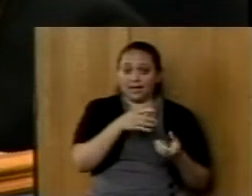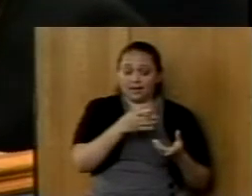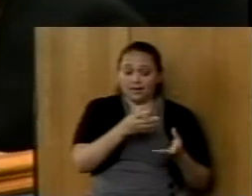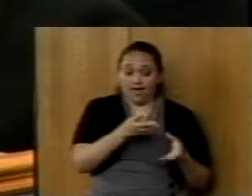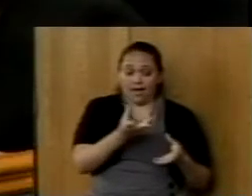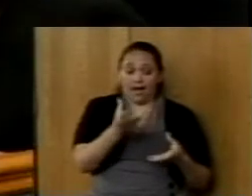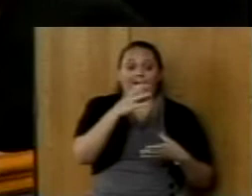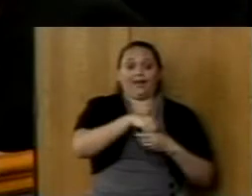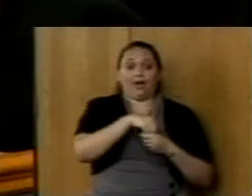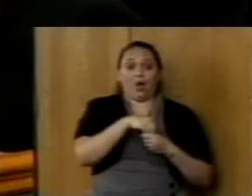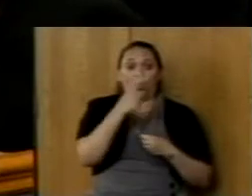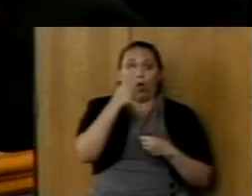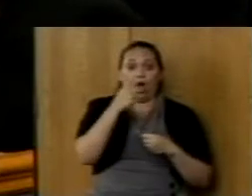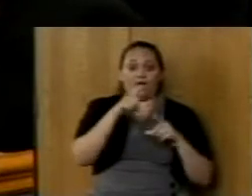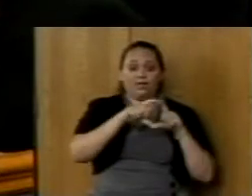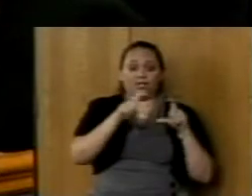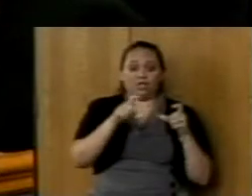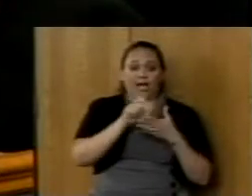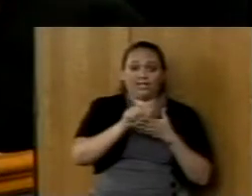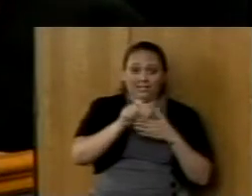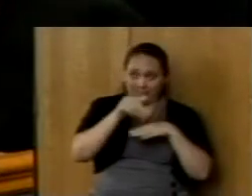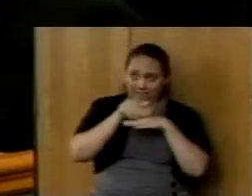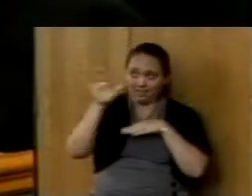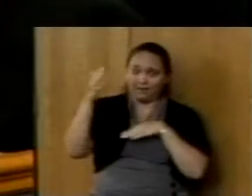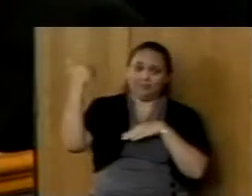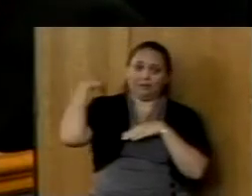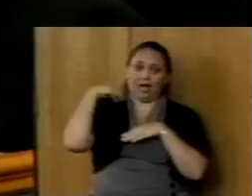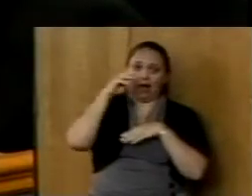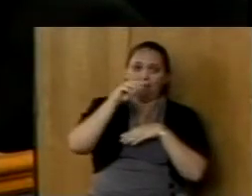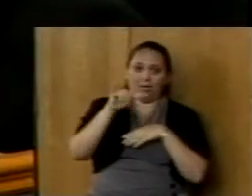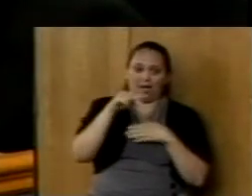had sent out back in May. It was for